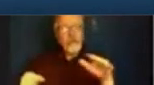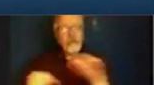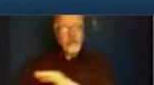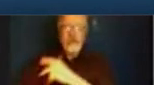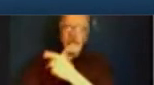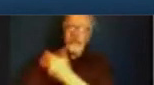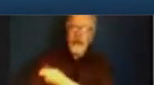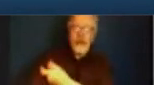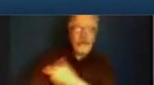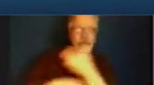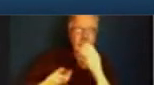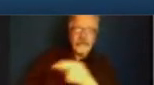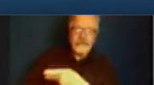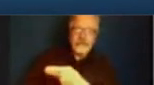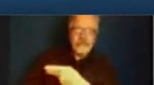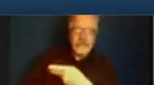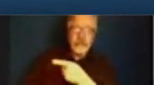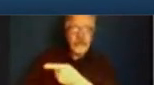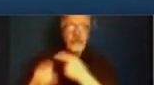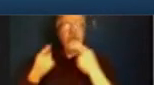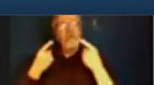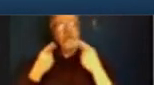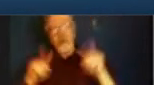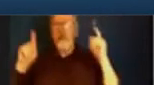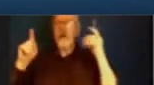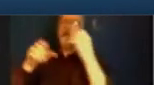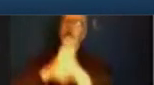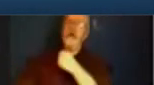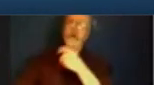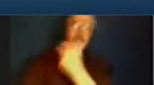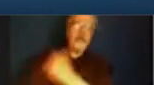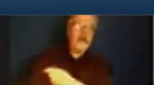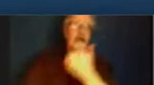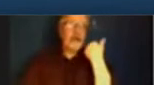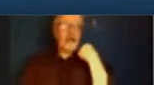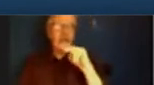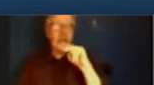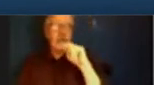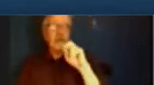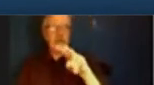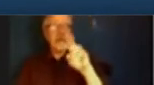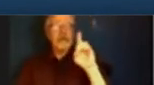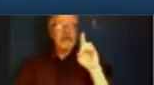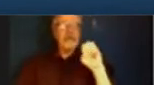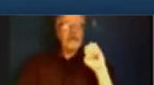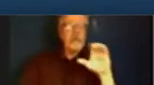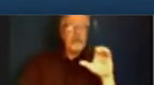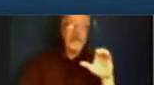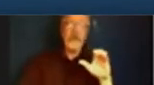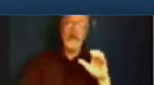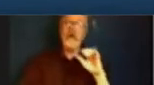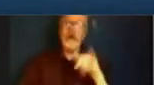to become eligible, and they got vaccinated in November and December. And that is another very strong protection